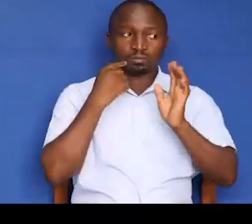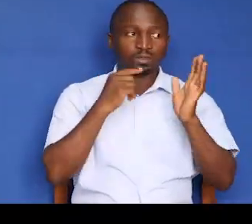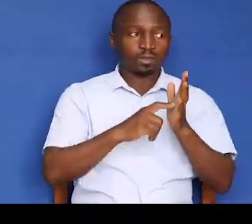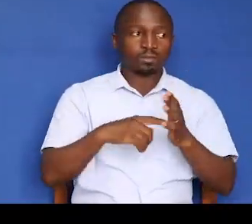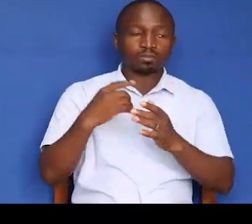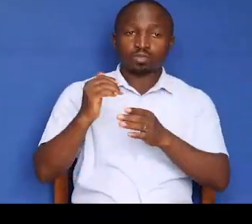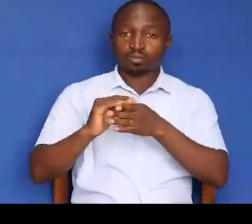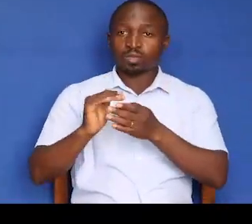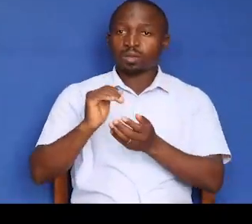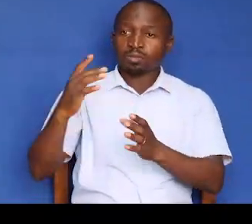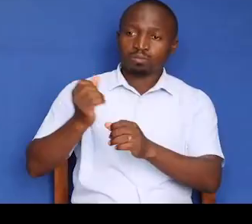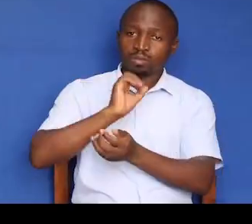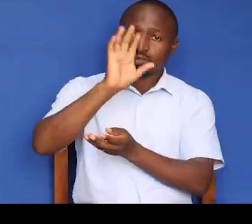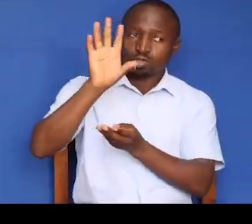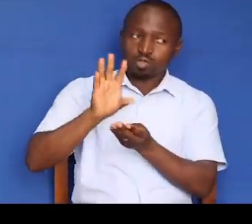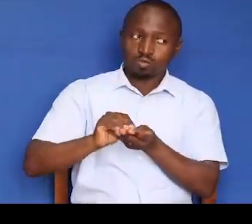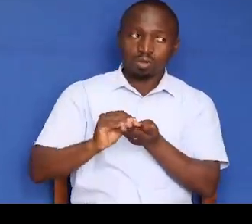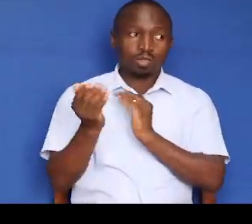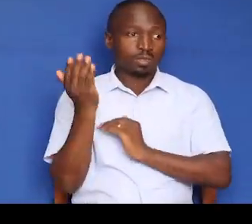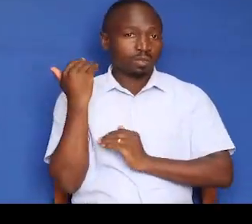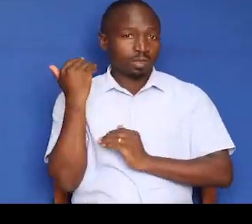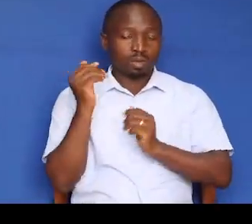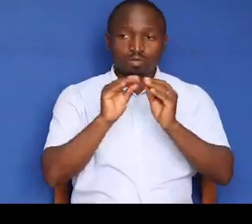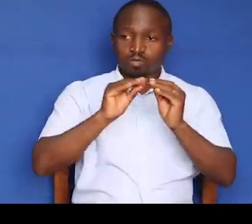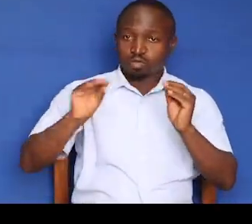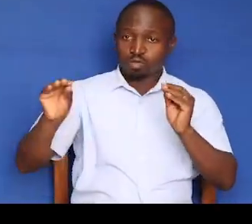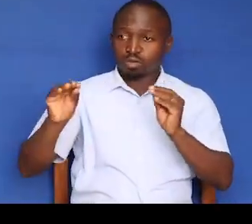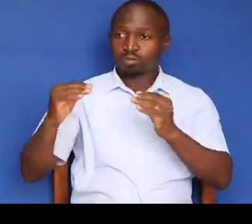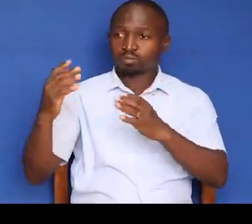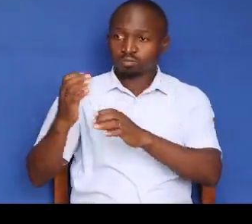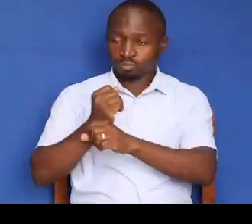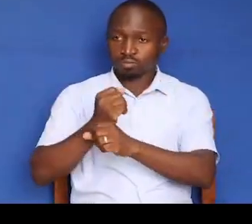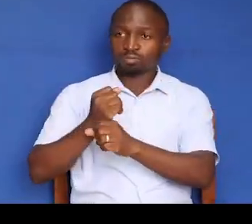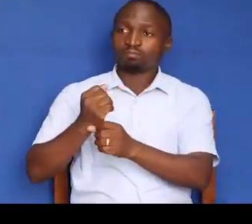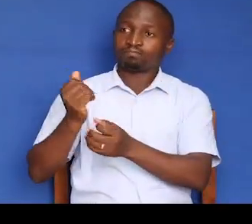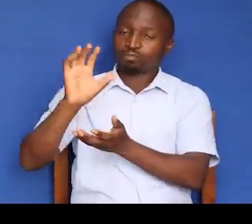previous or past old total revenue divided by